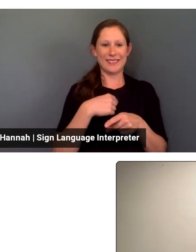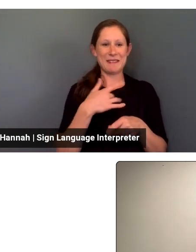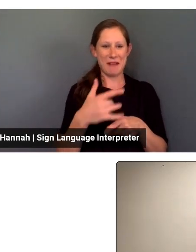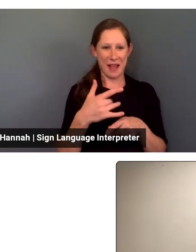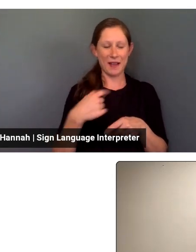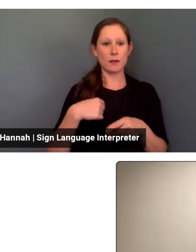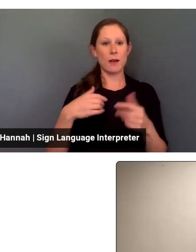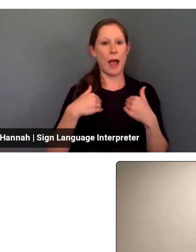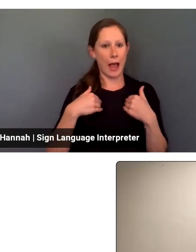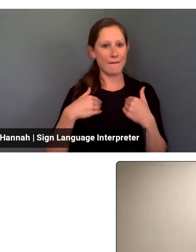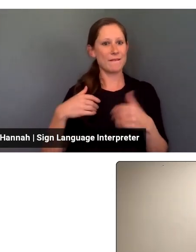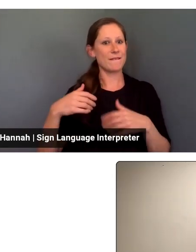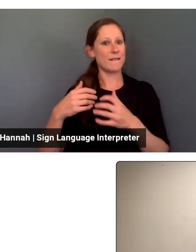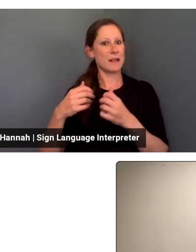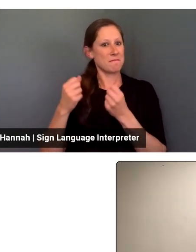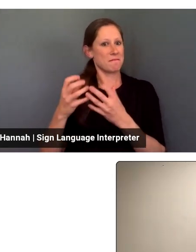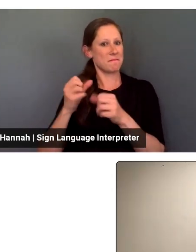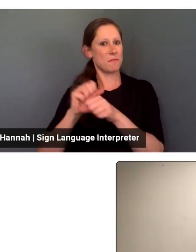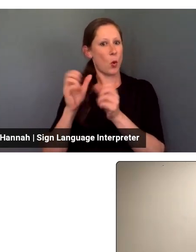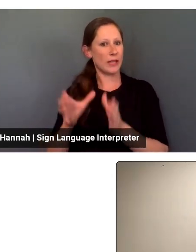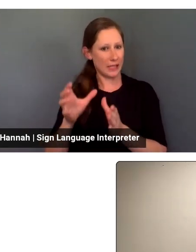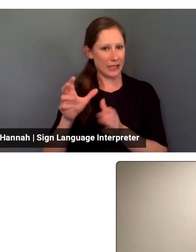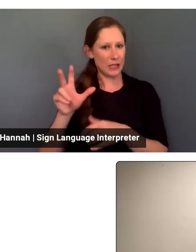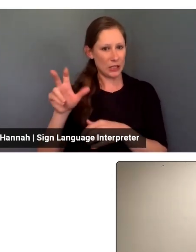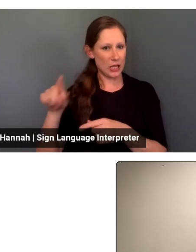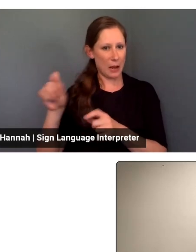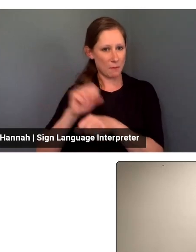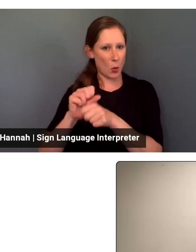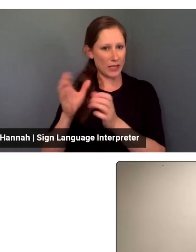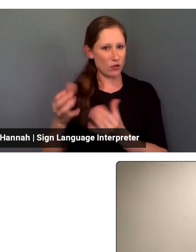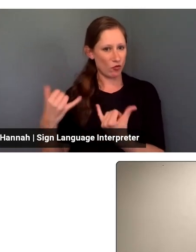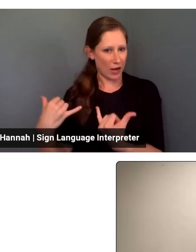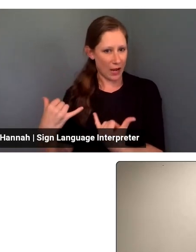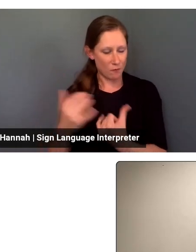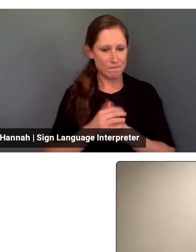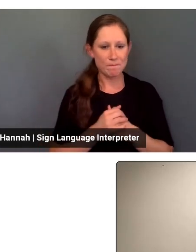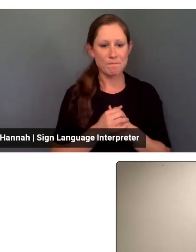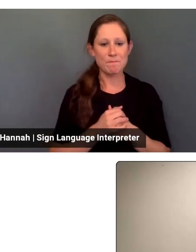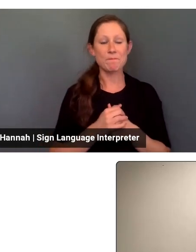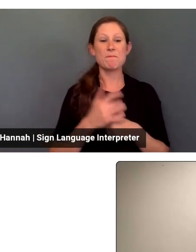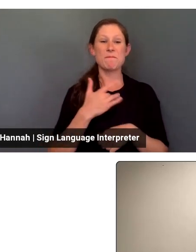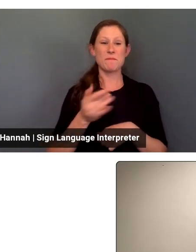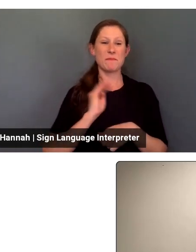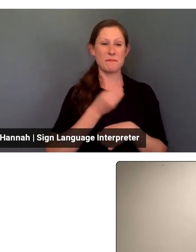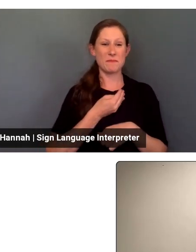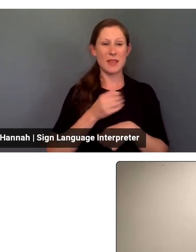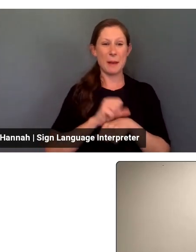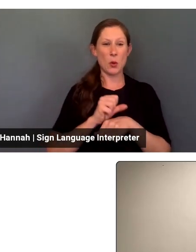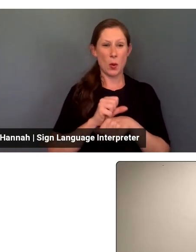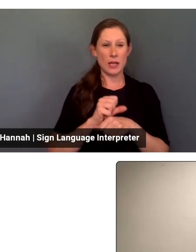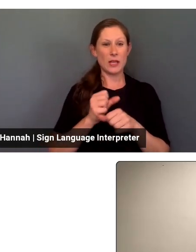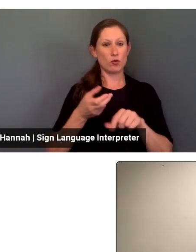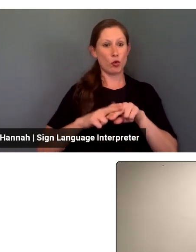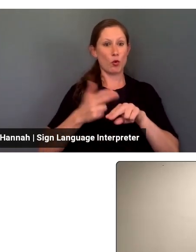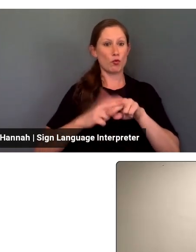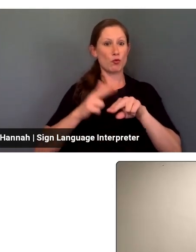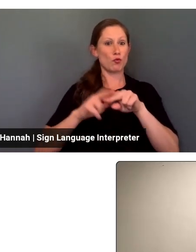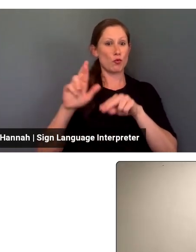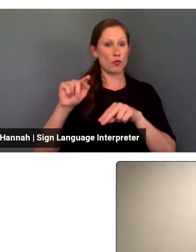the moment. And typically our year-over-year employee growth rate is about 40 to